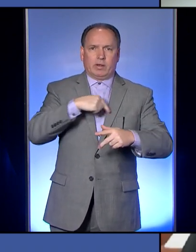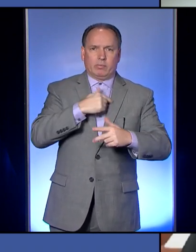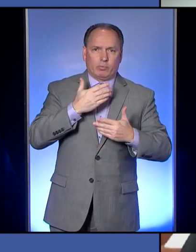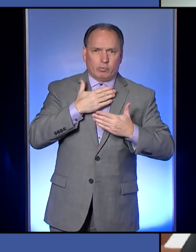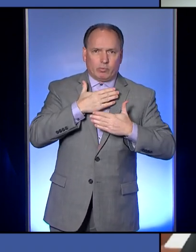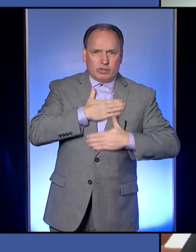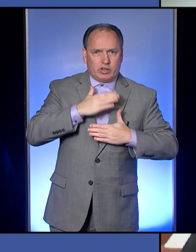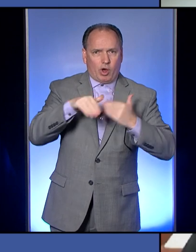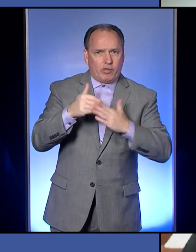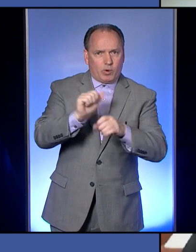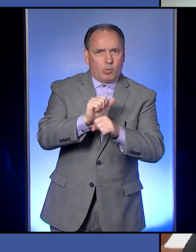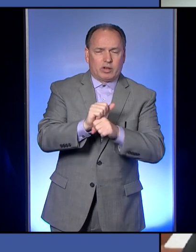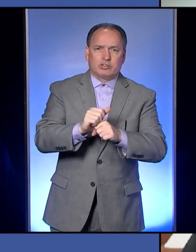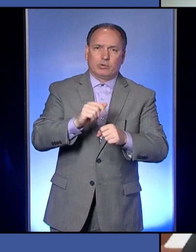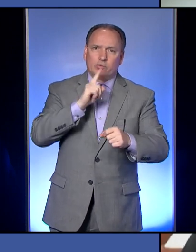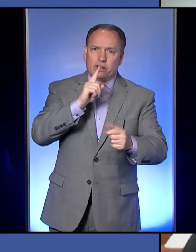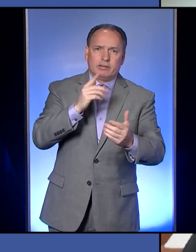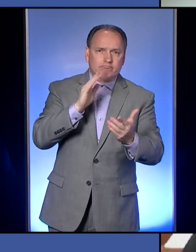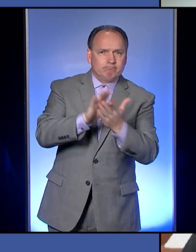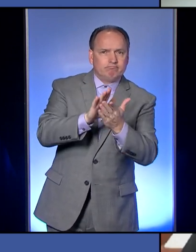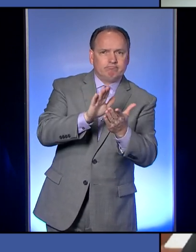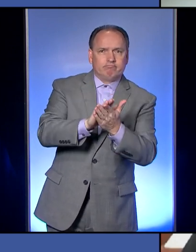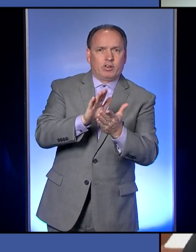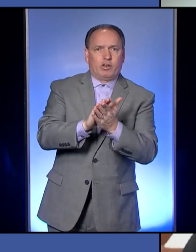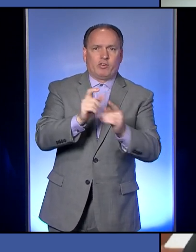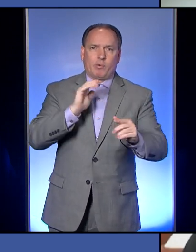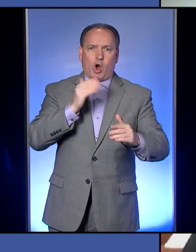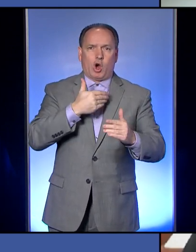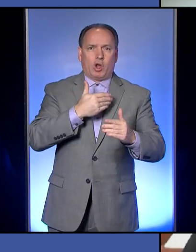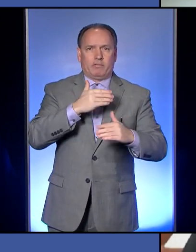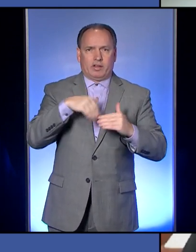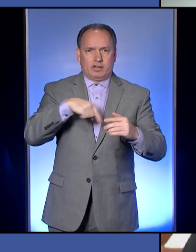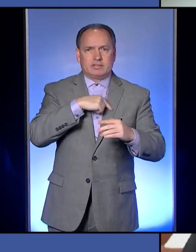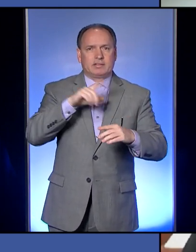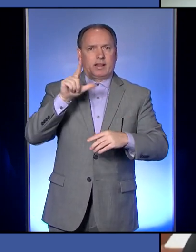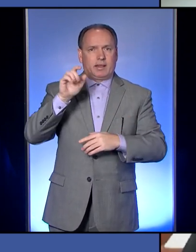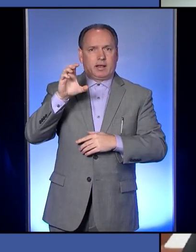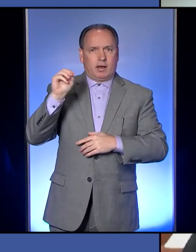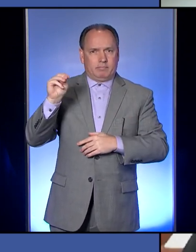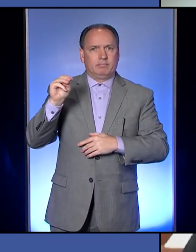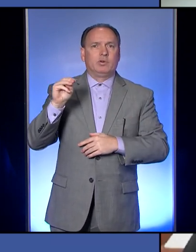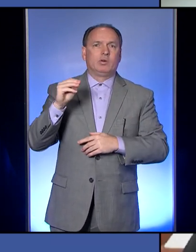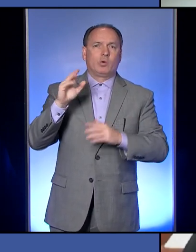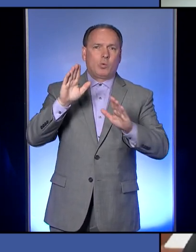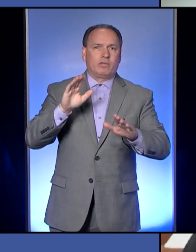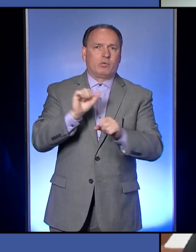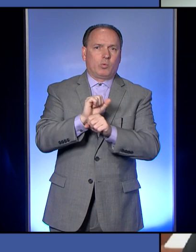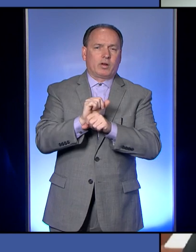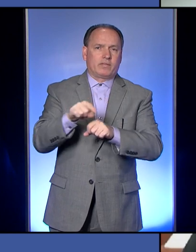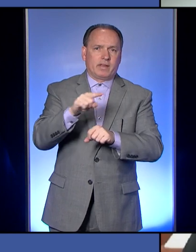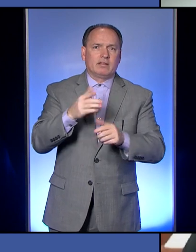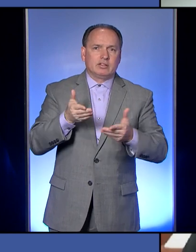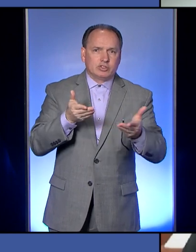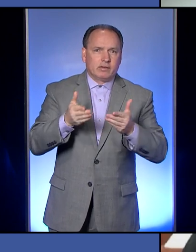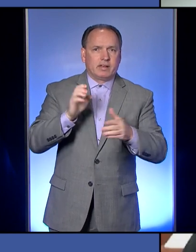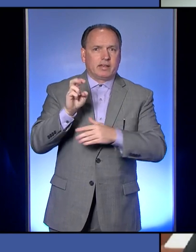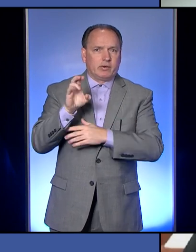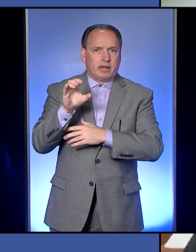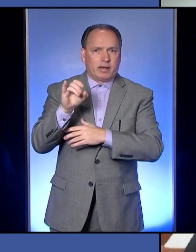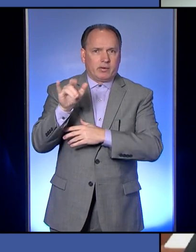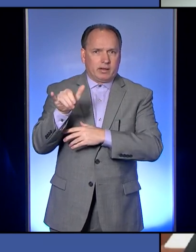work. So a shout out to all of them from all of us at LECOM for the wonderful work that we're doing to serve Erie and Erie